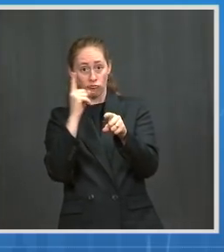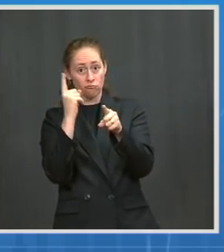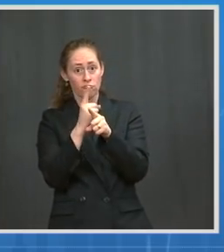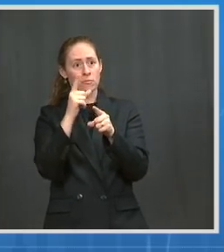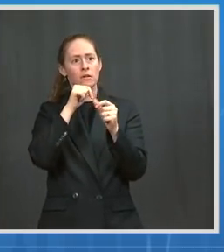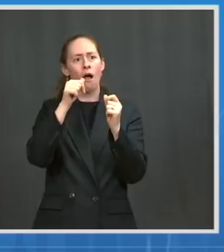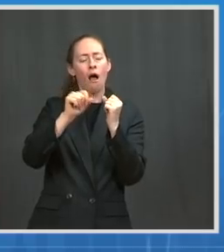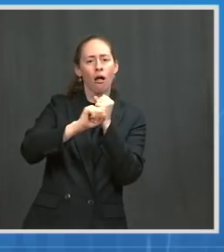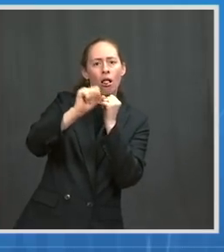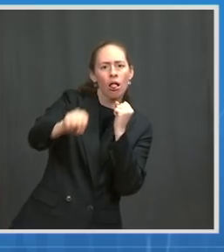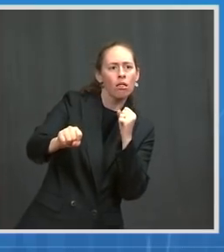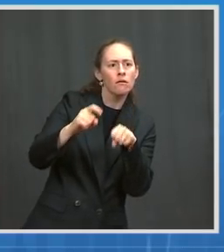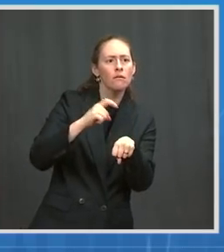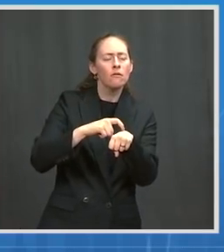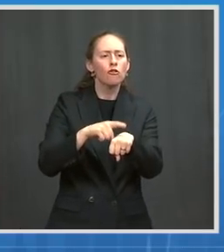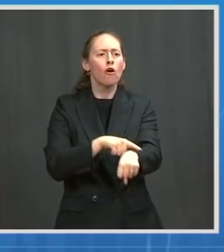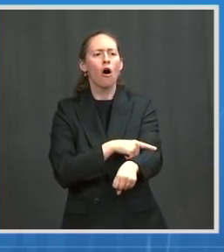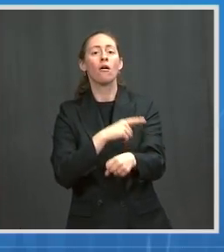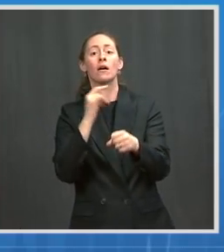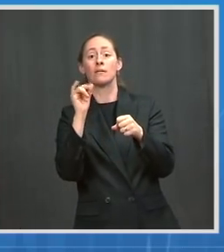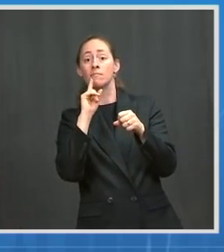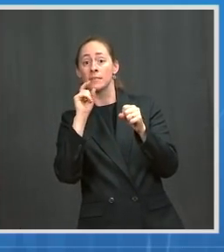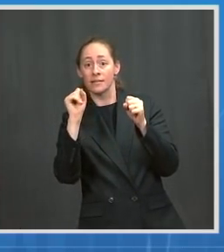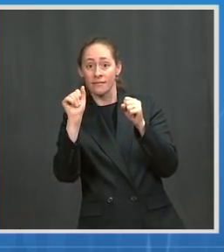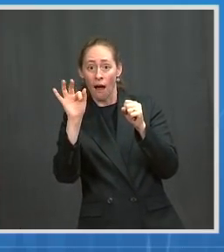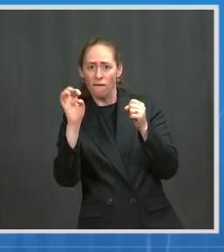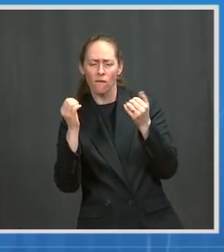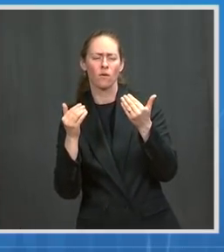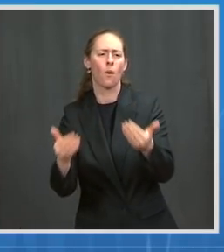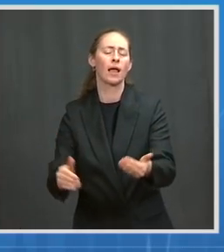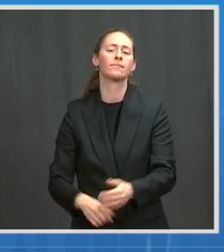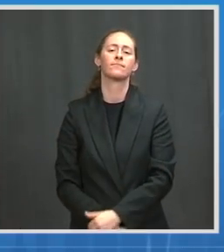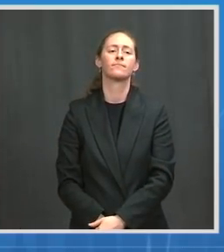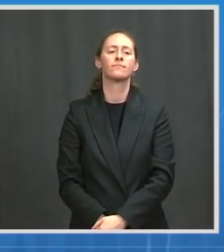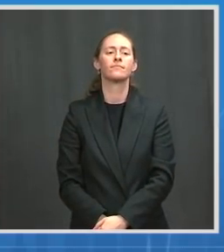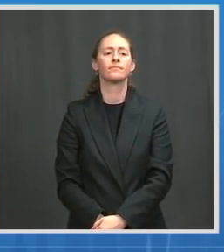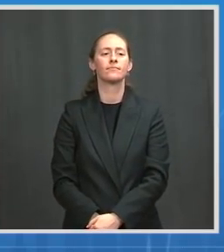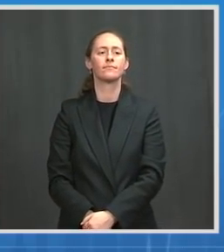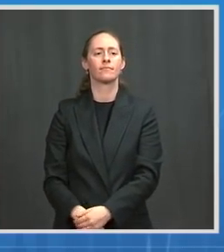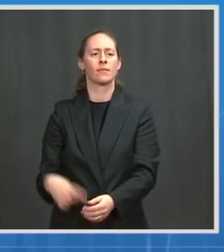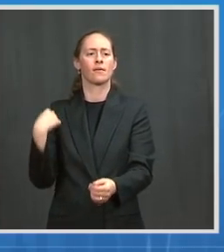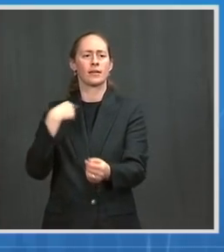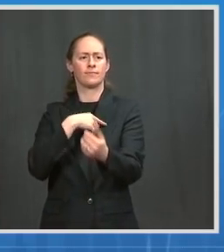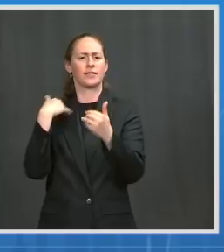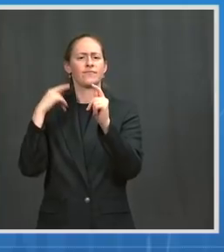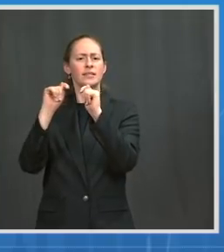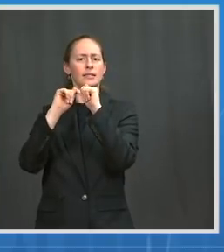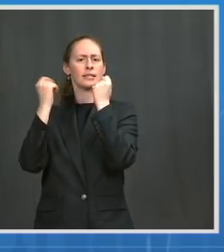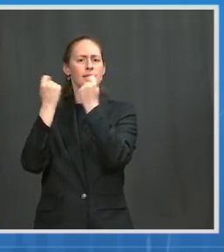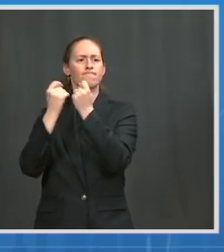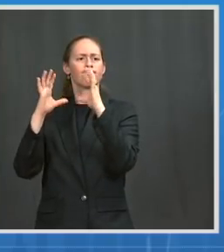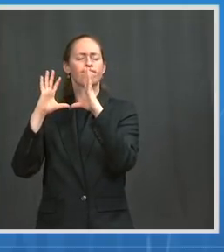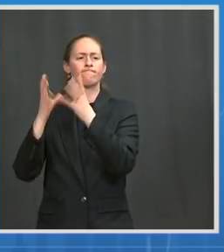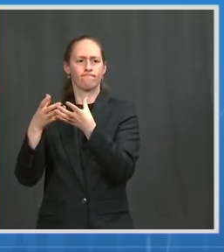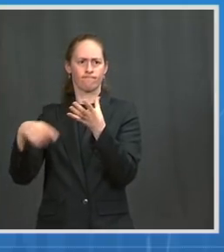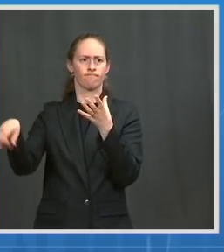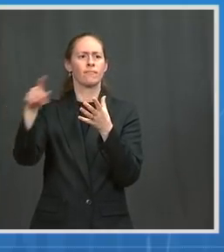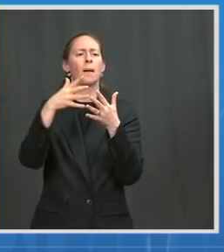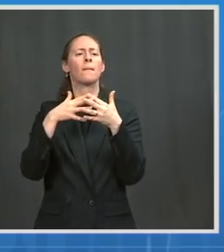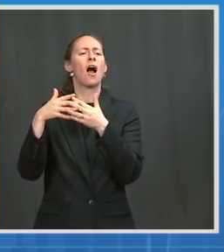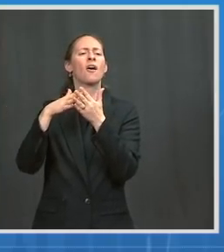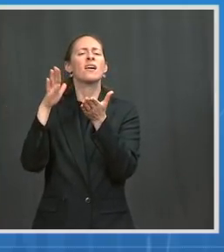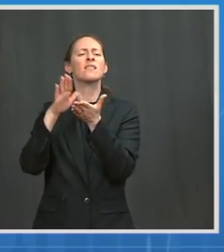of our vaccines. Our team has also been in regular contact with the American Academy of Pediatrics, who share